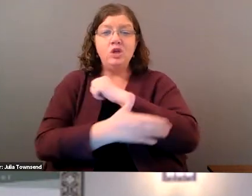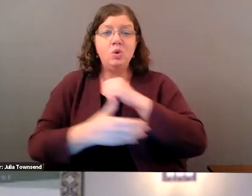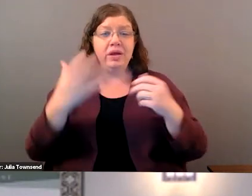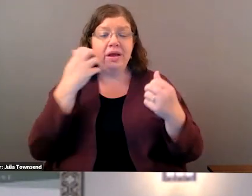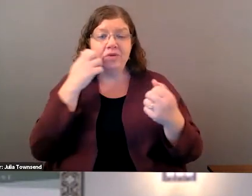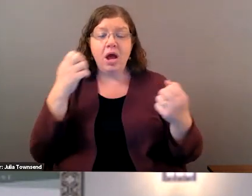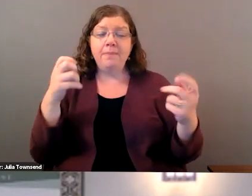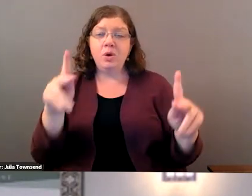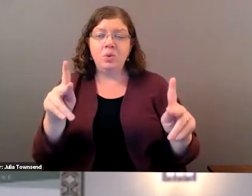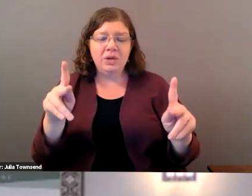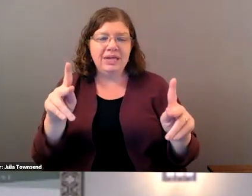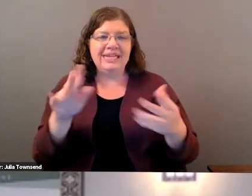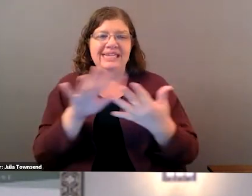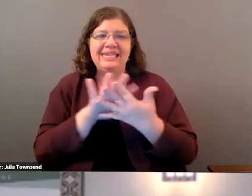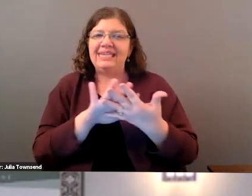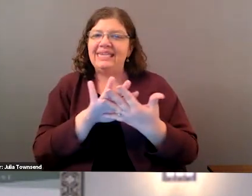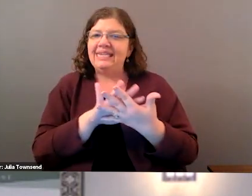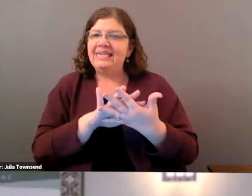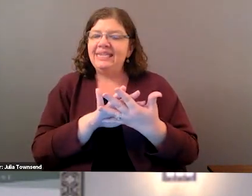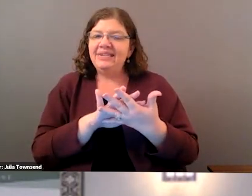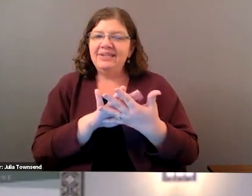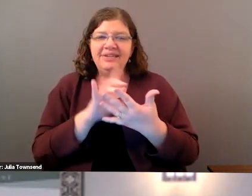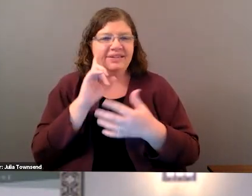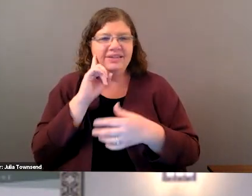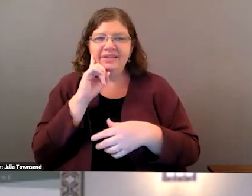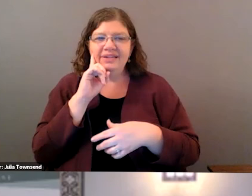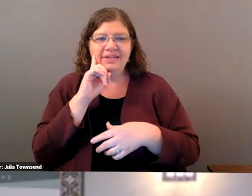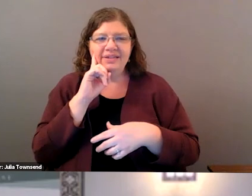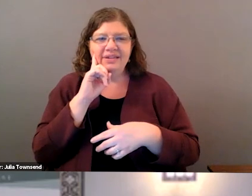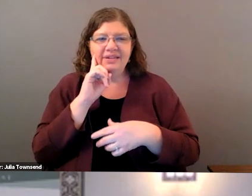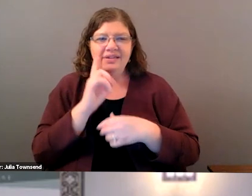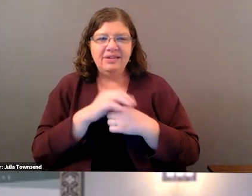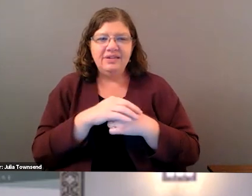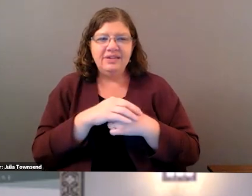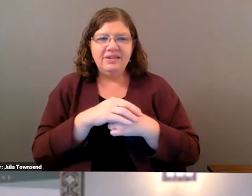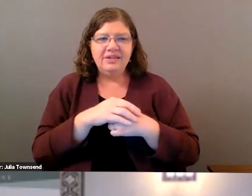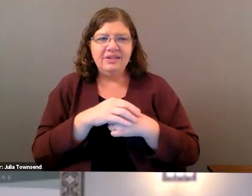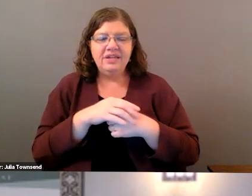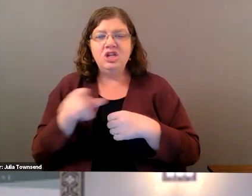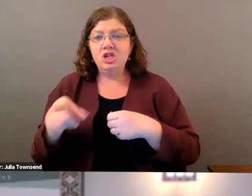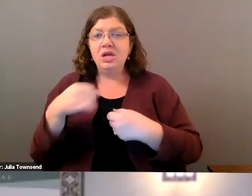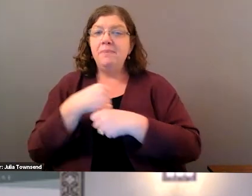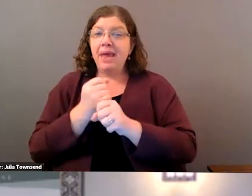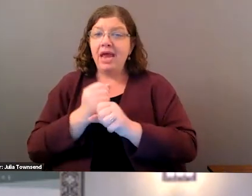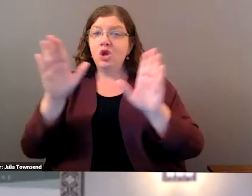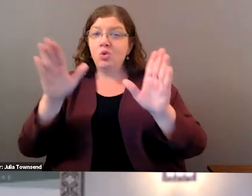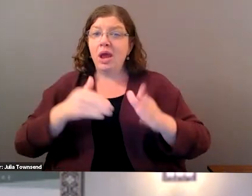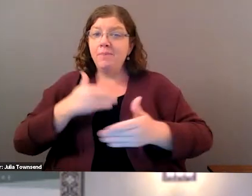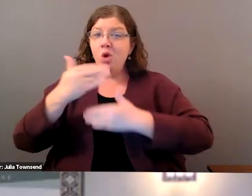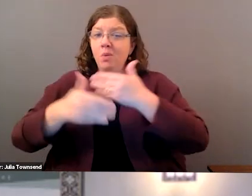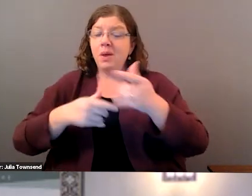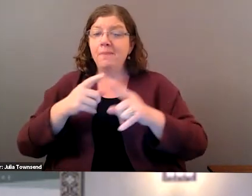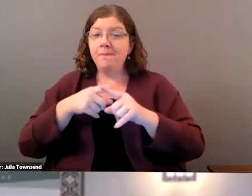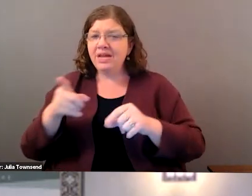she has made great progress, she has fallen behind